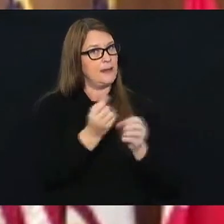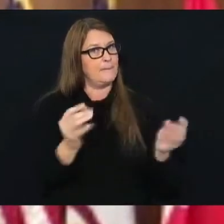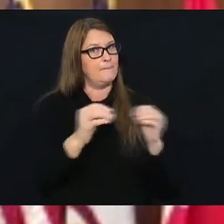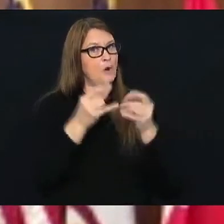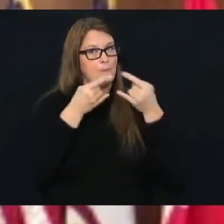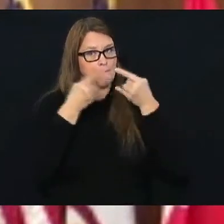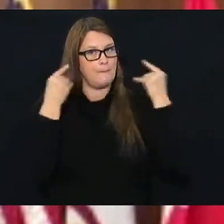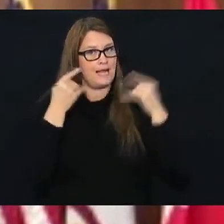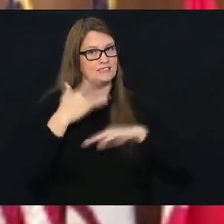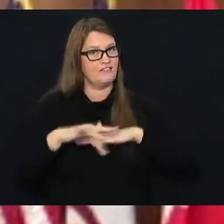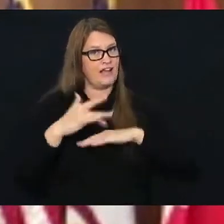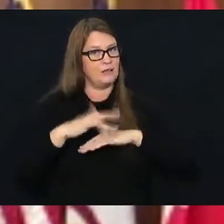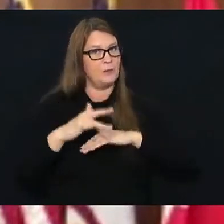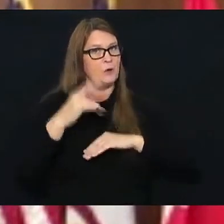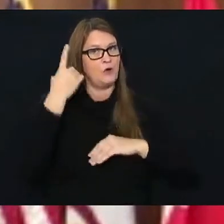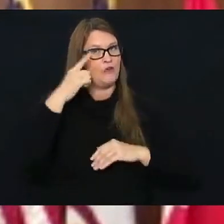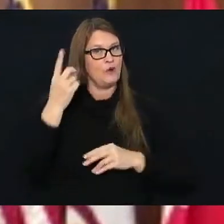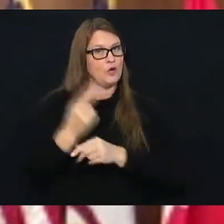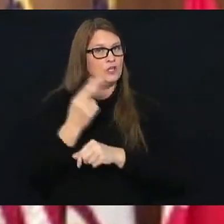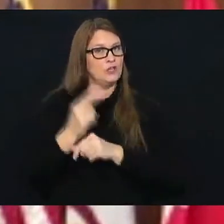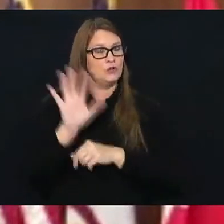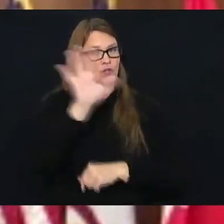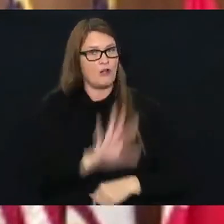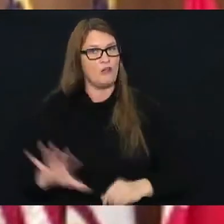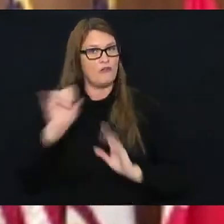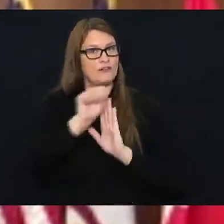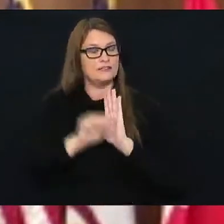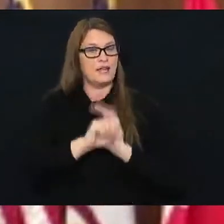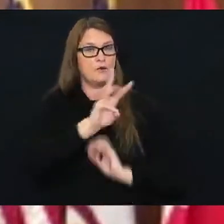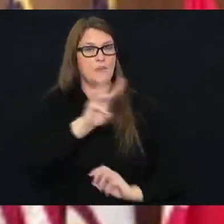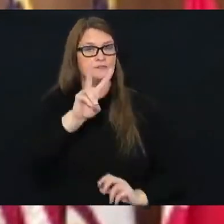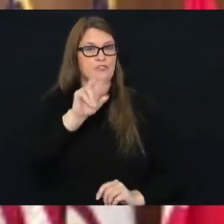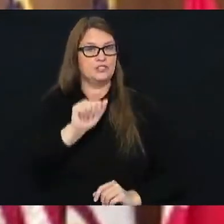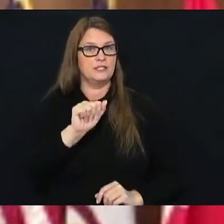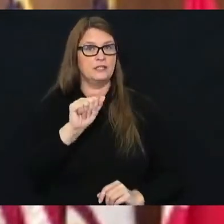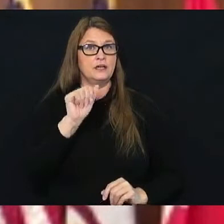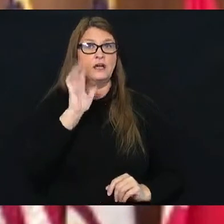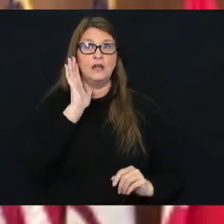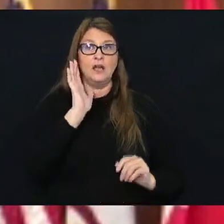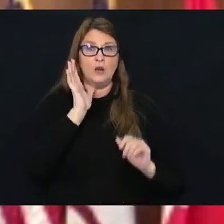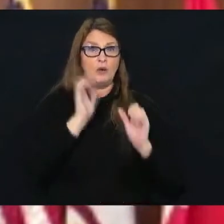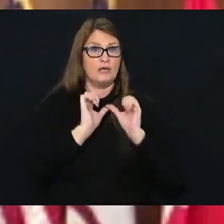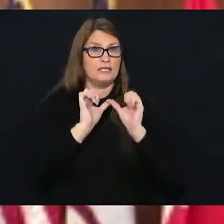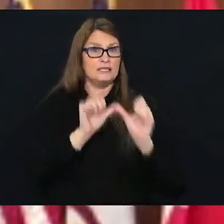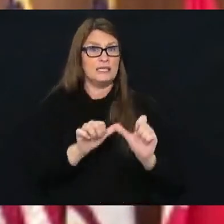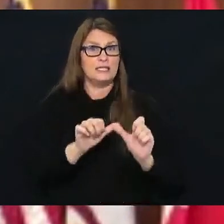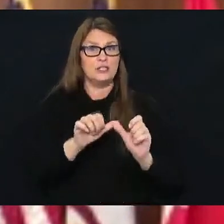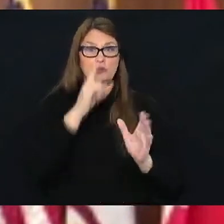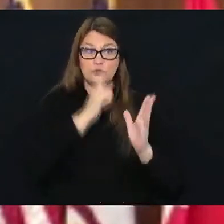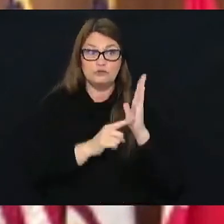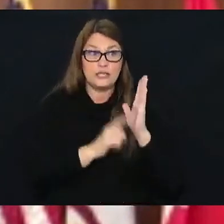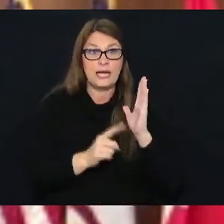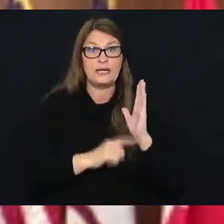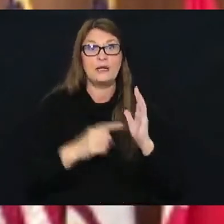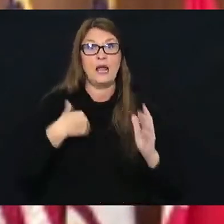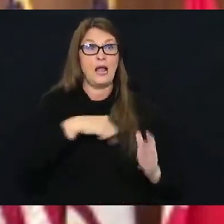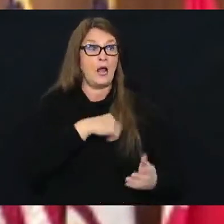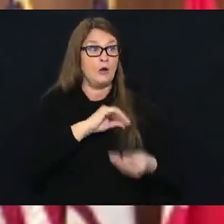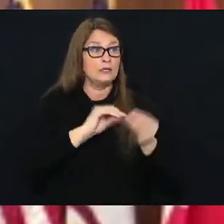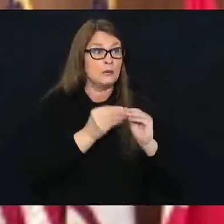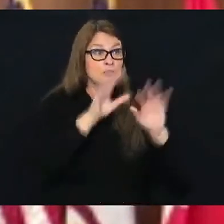have those available for use throughout the state of West Virginia. And we can always continue to look at our stockpiles down at the warehouse and